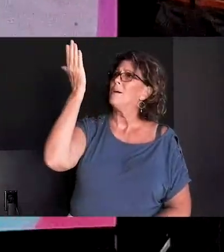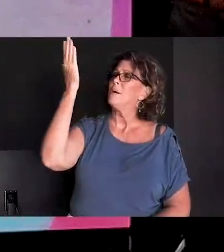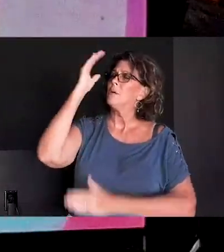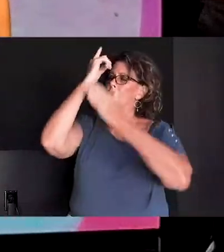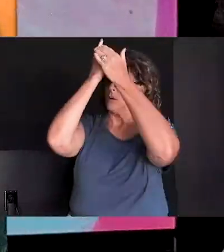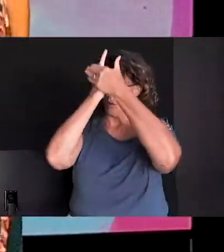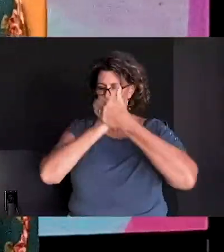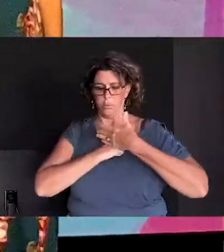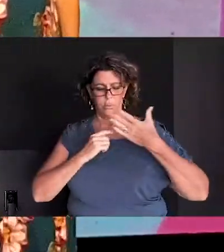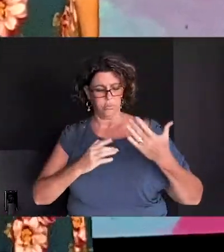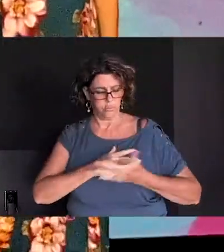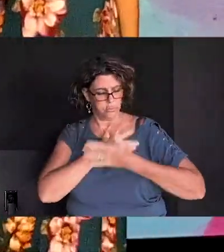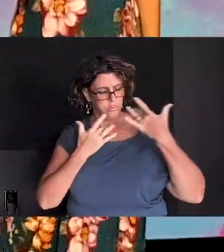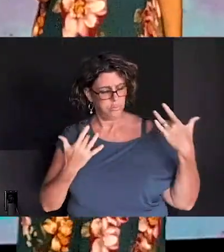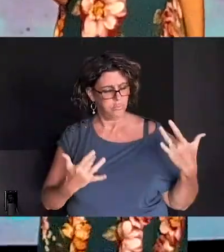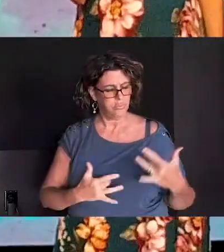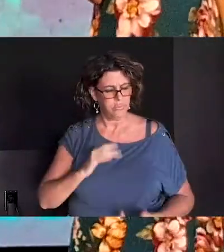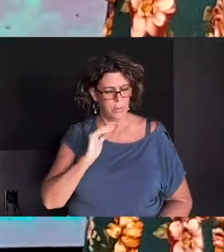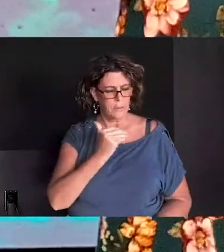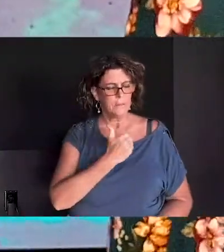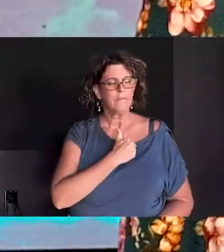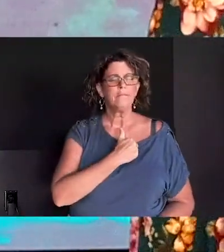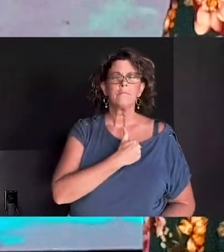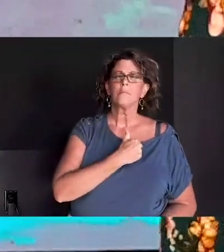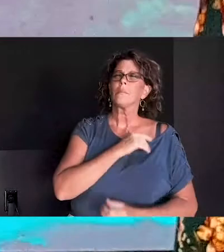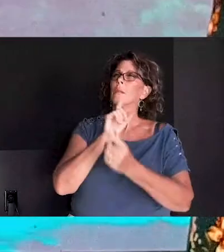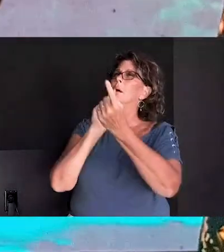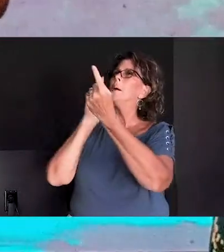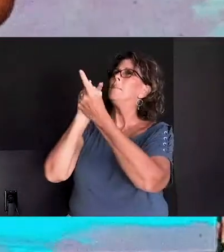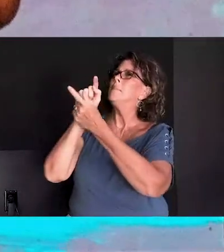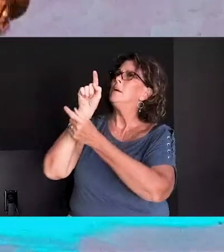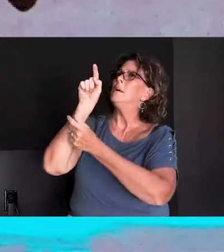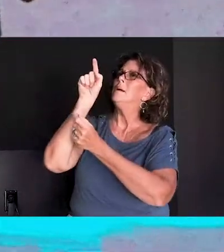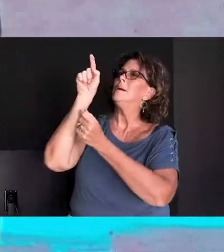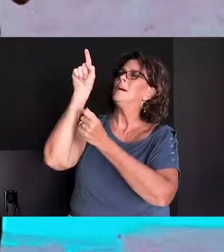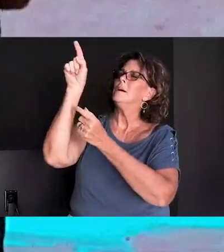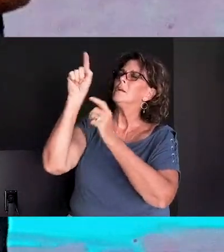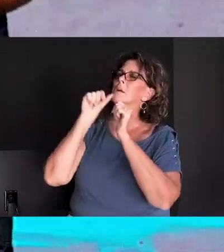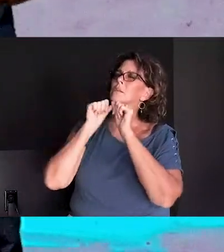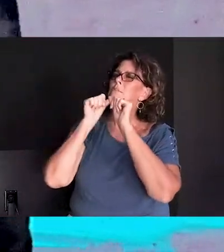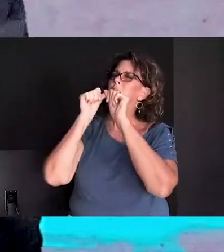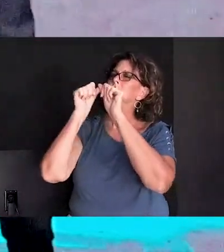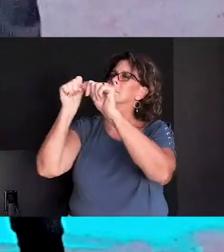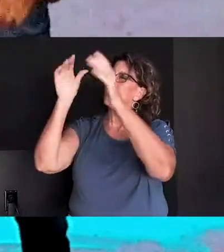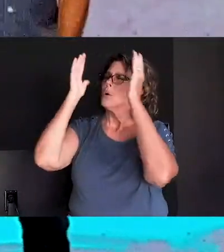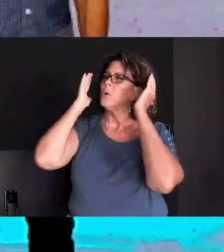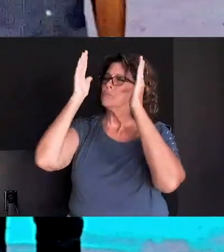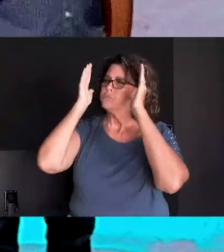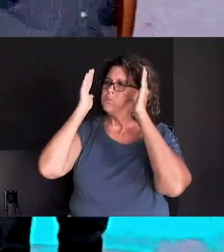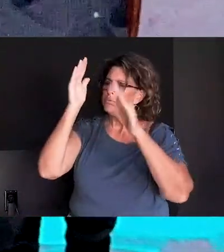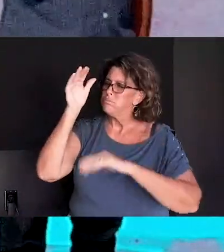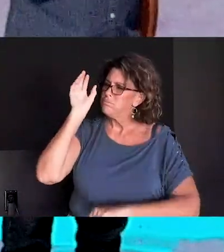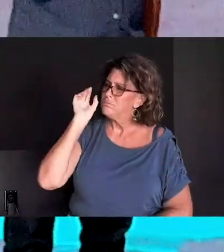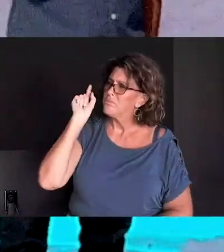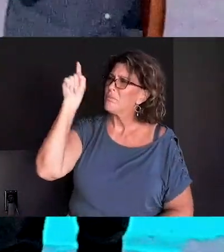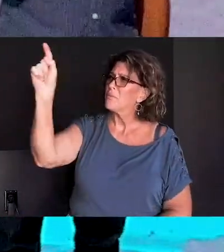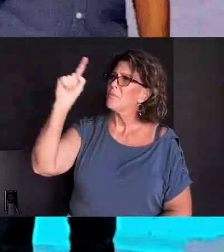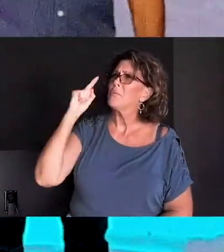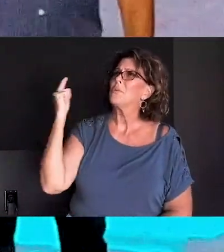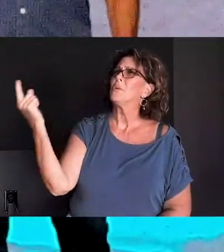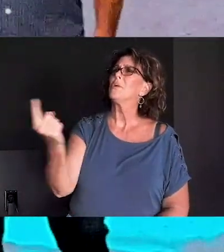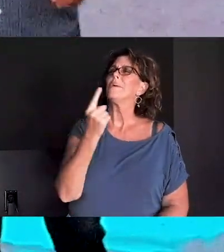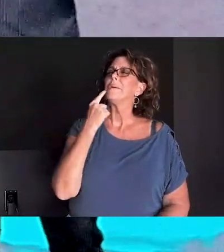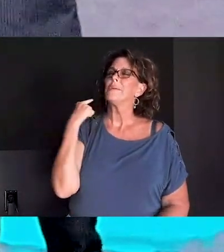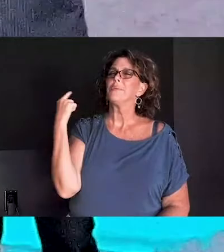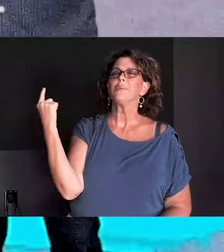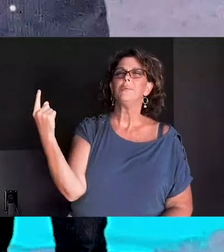a friend. So I run to the Father again and again and again and